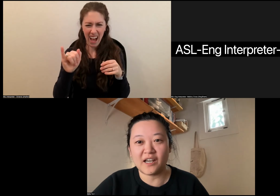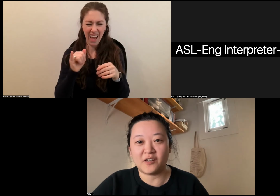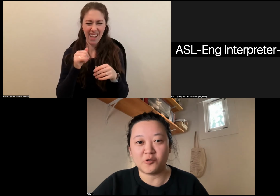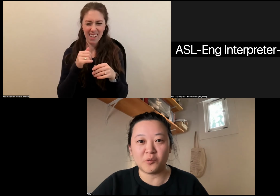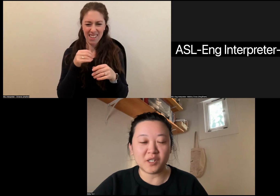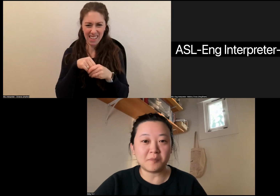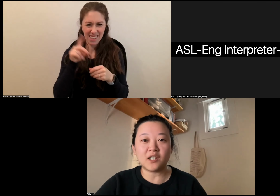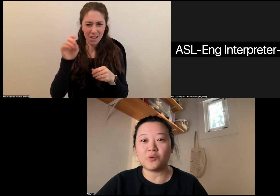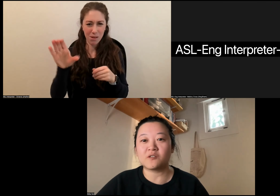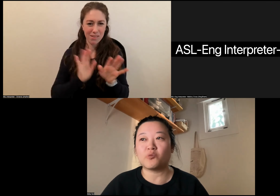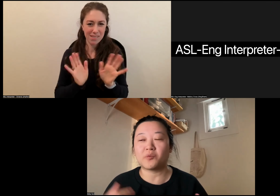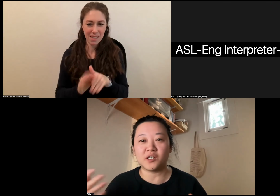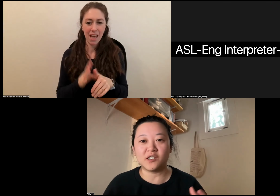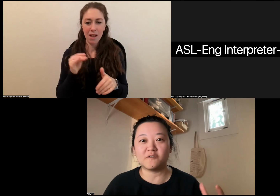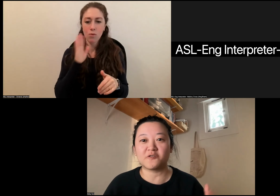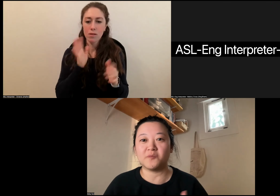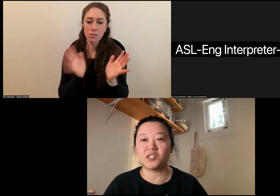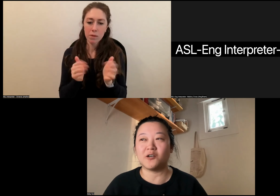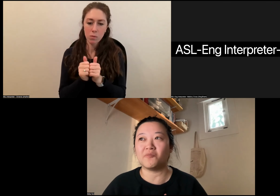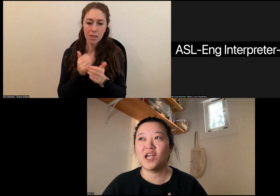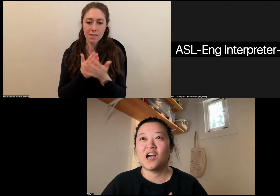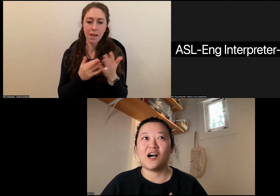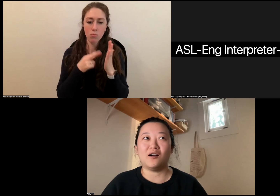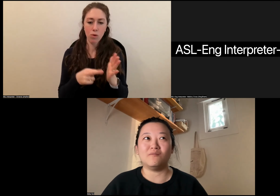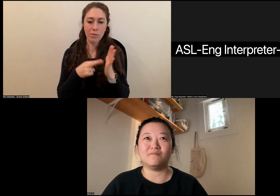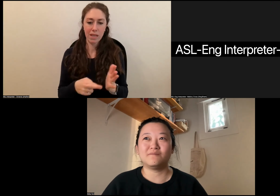documentary. And we'll be speaking with some representatives from some